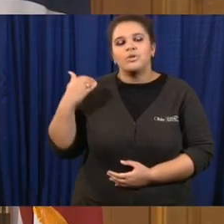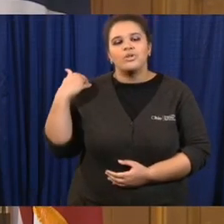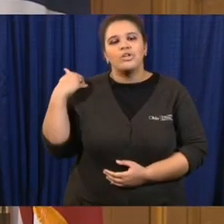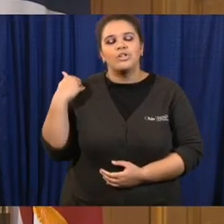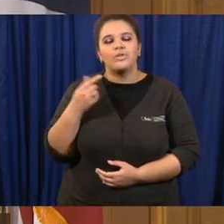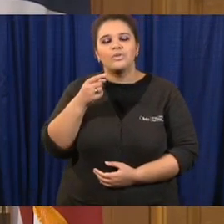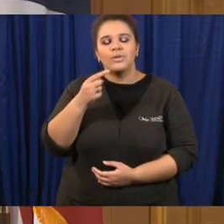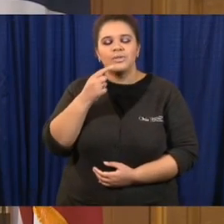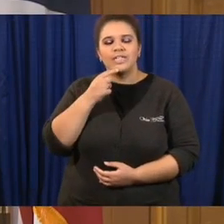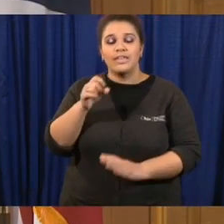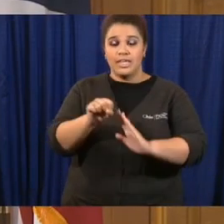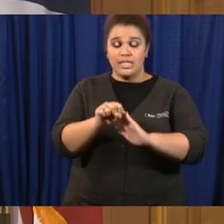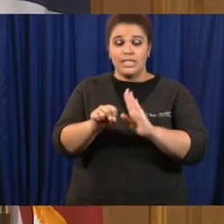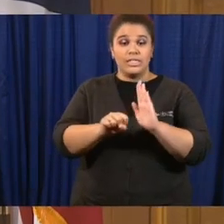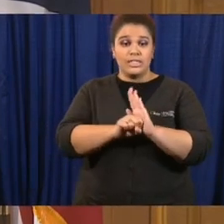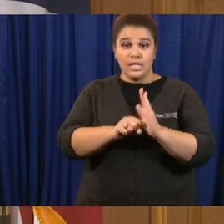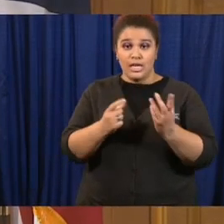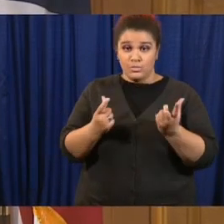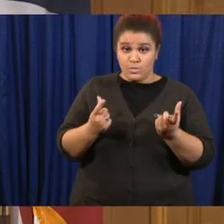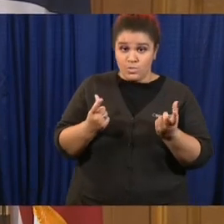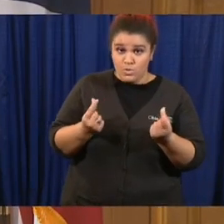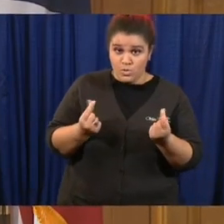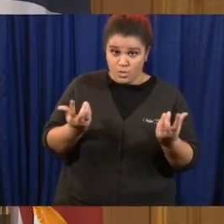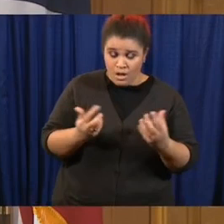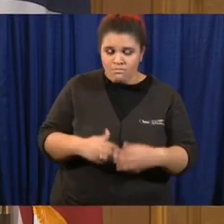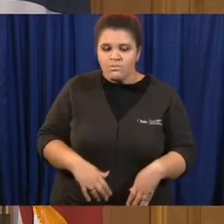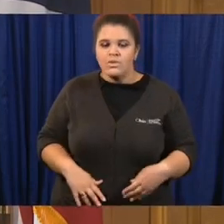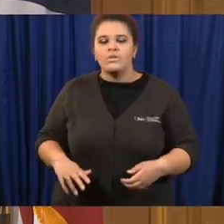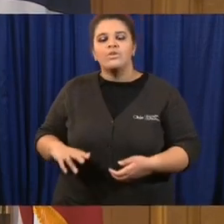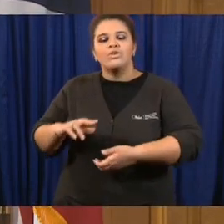correct. Thank you, Governor. Thank you.